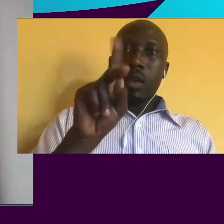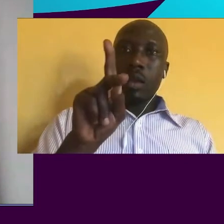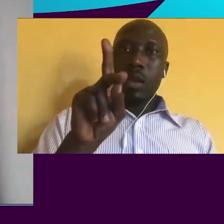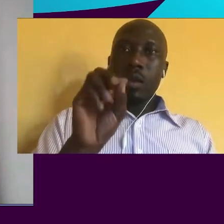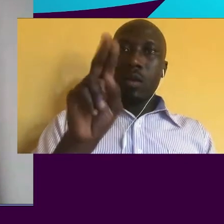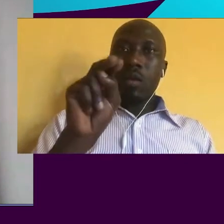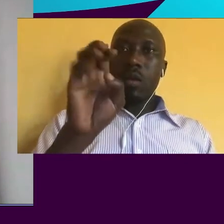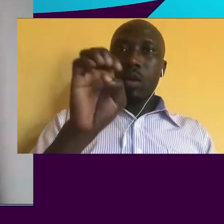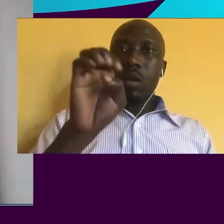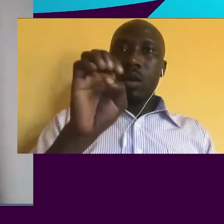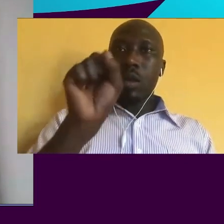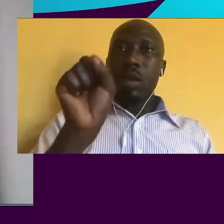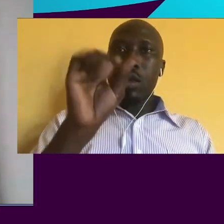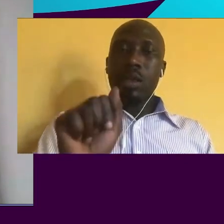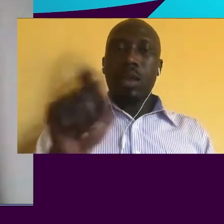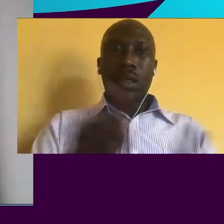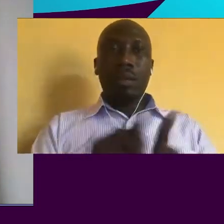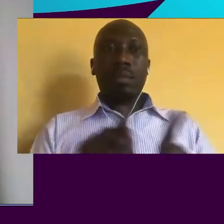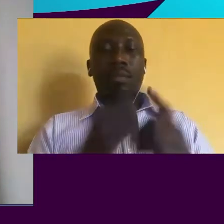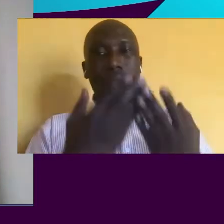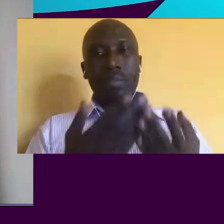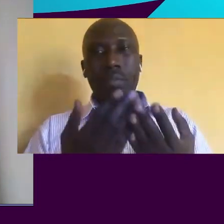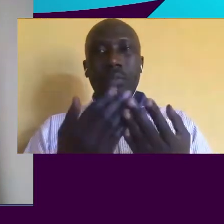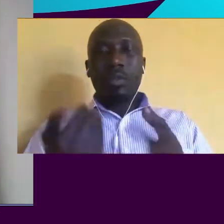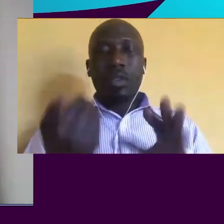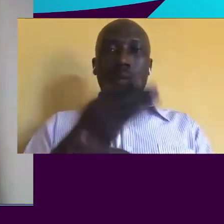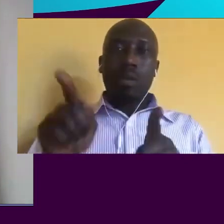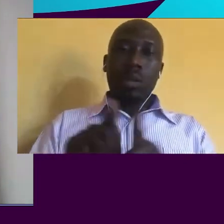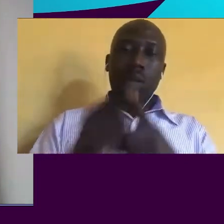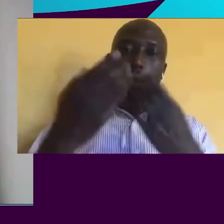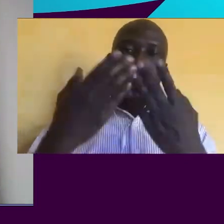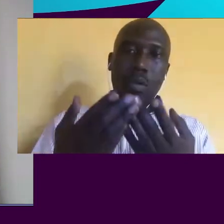We make a point to mark International Women's